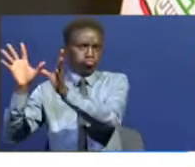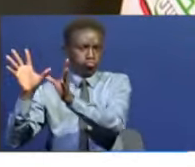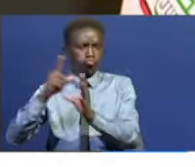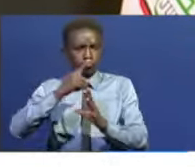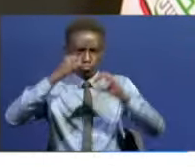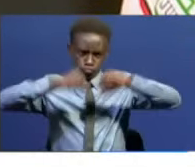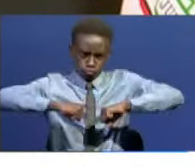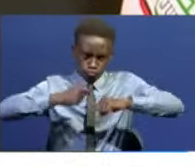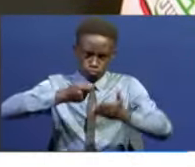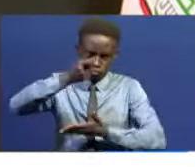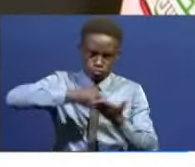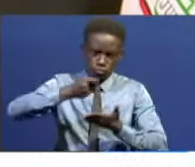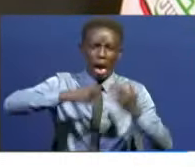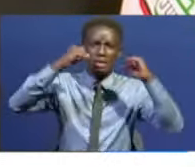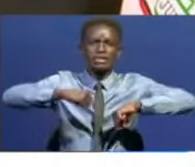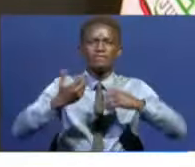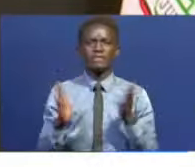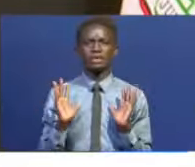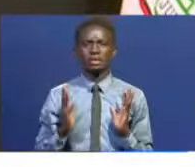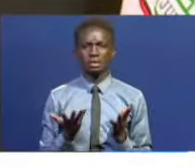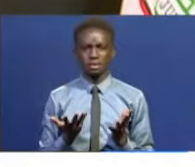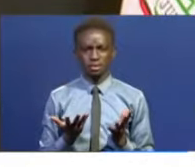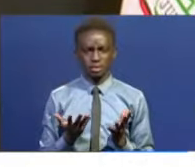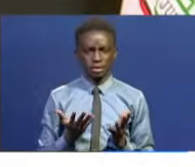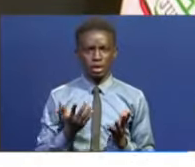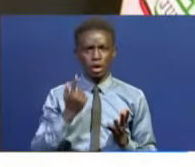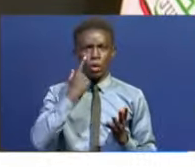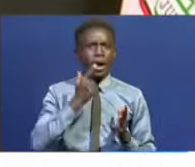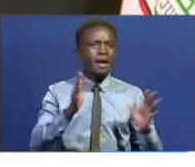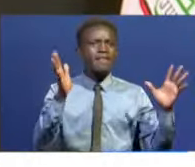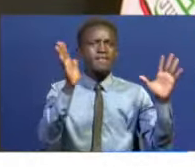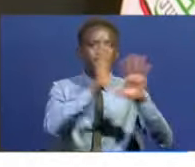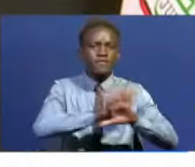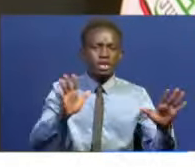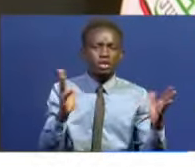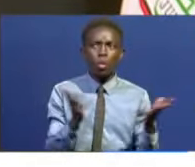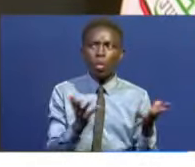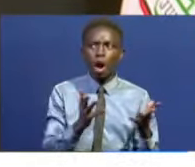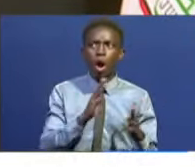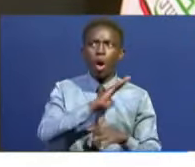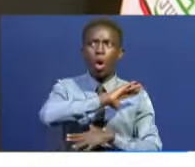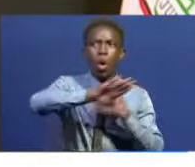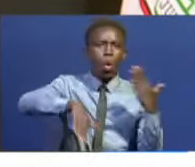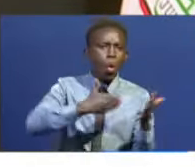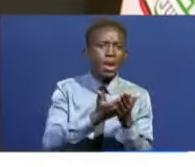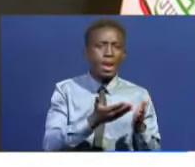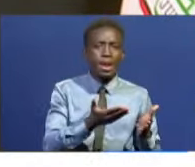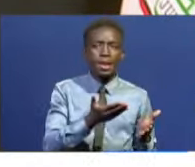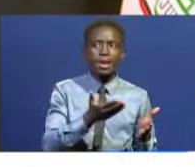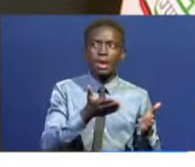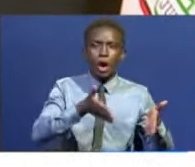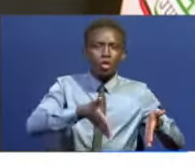done. Completion of all incomplete or stalled bitumen roads.